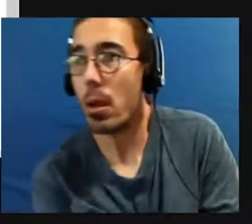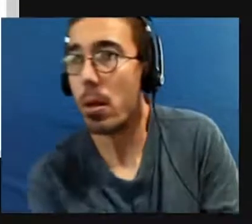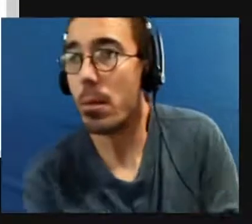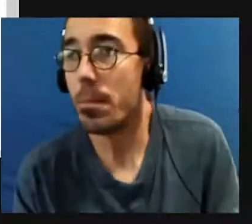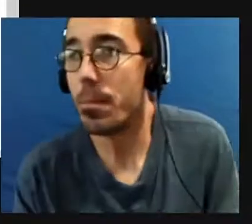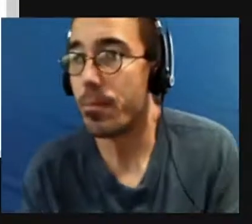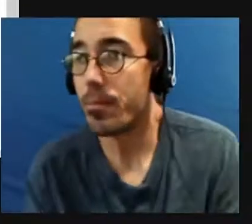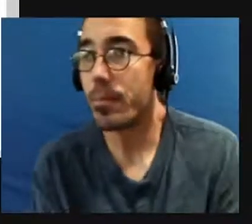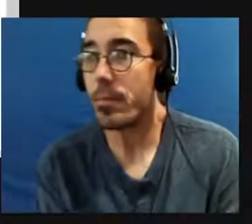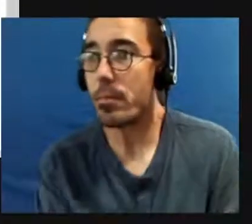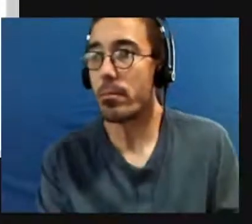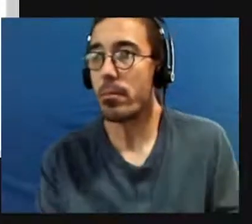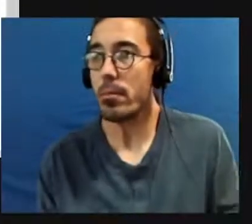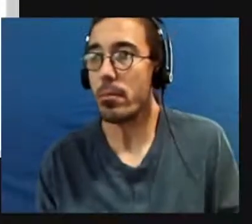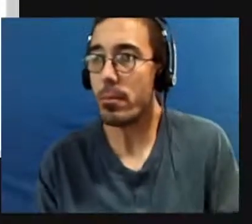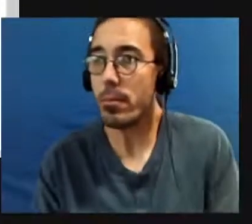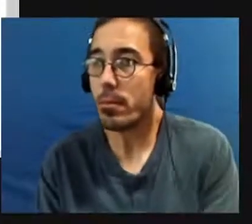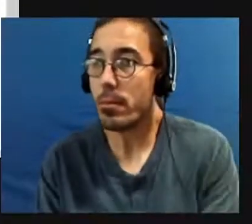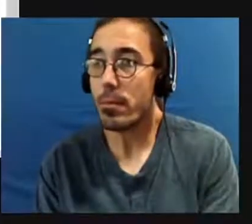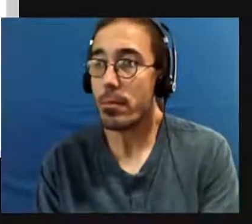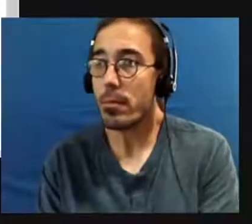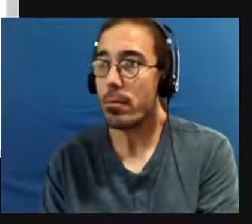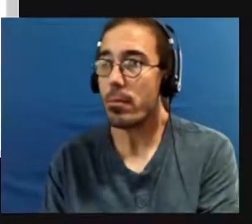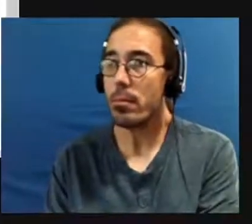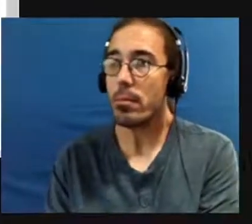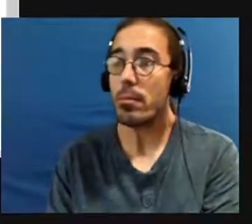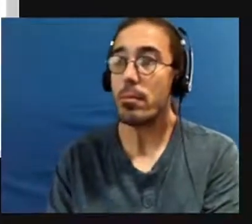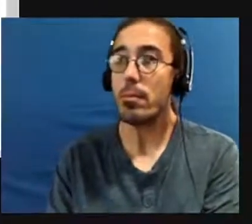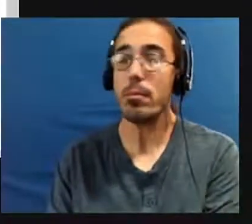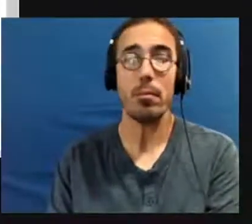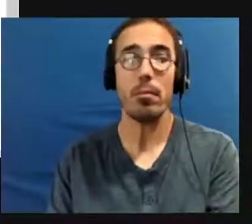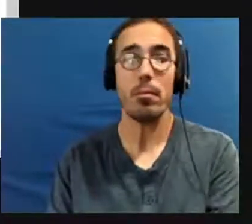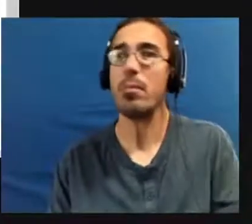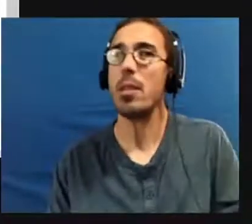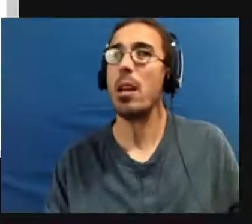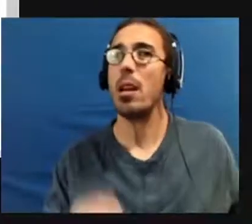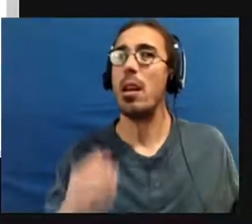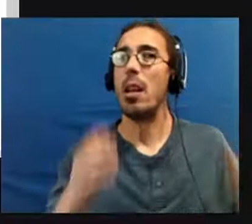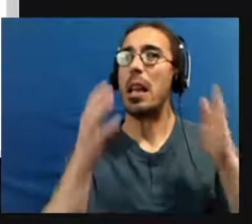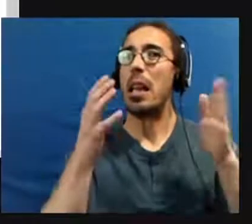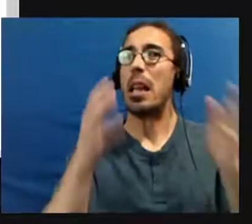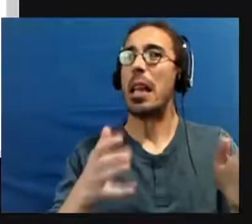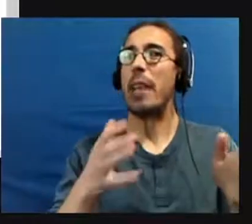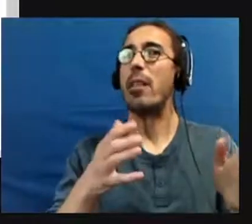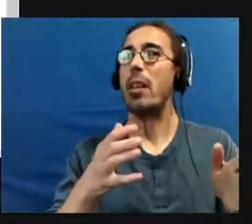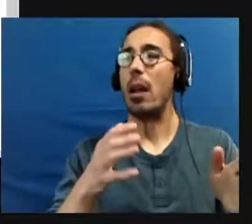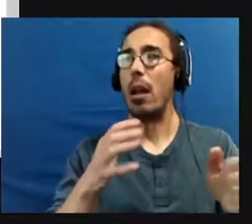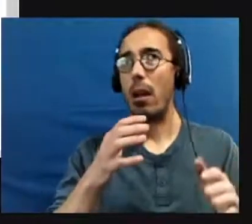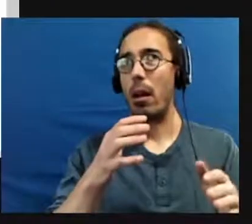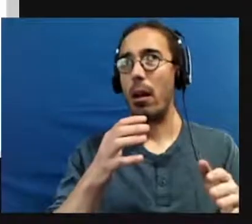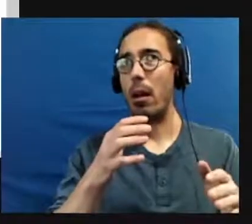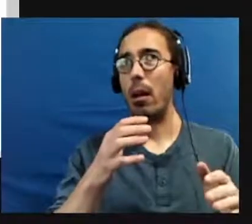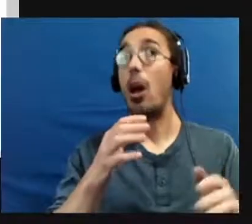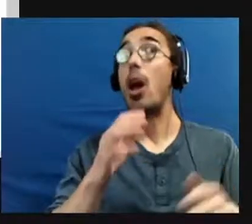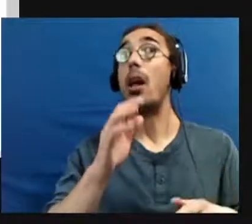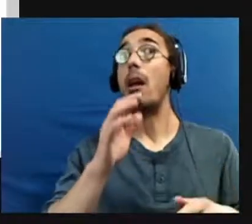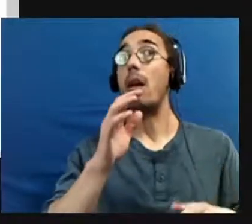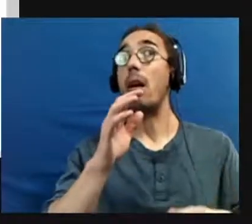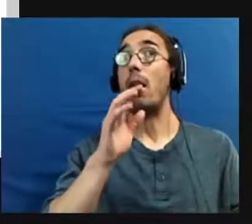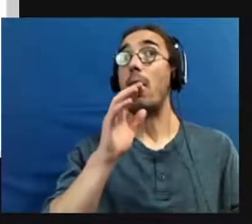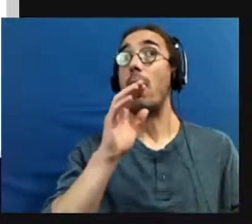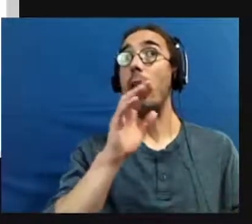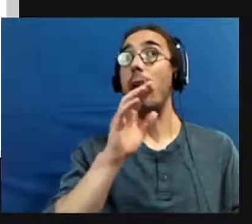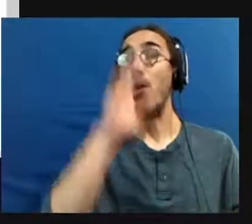go. Isn't leaving a character's canon autism as a matter of interpretation the same thing as